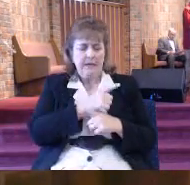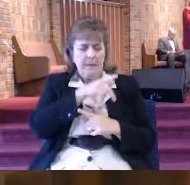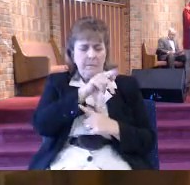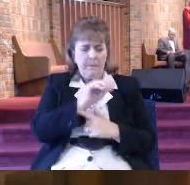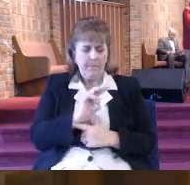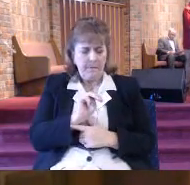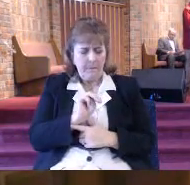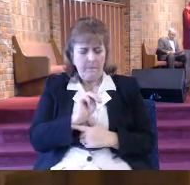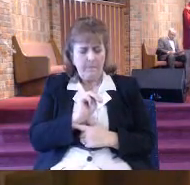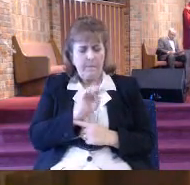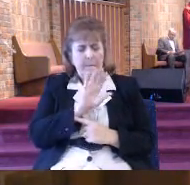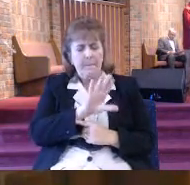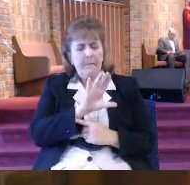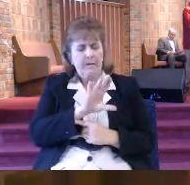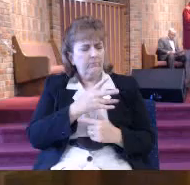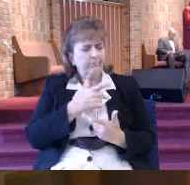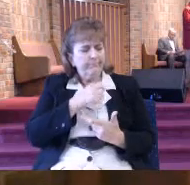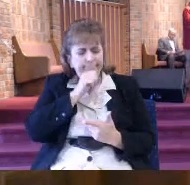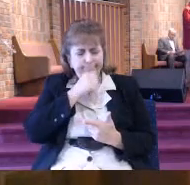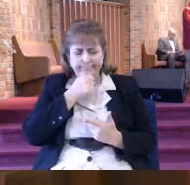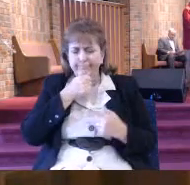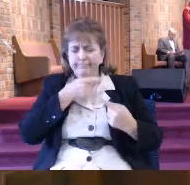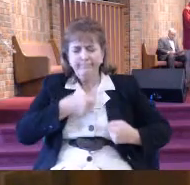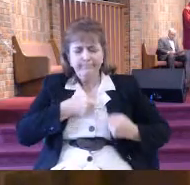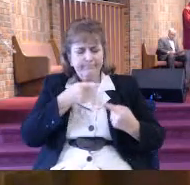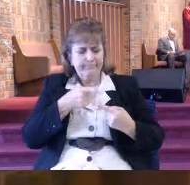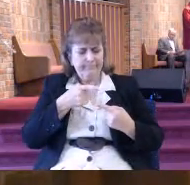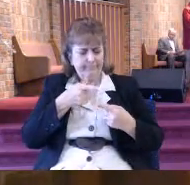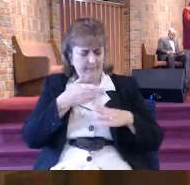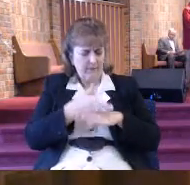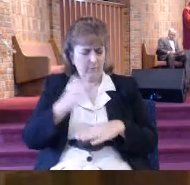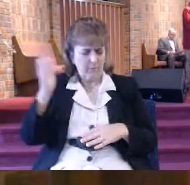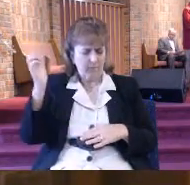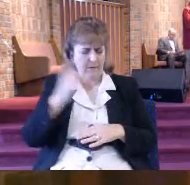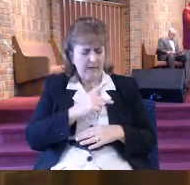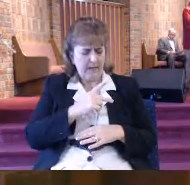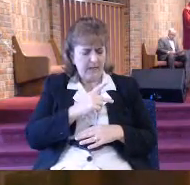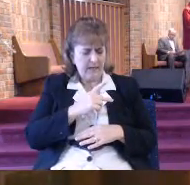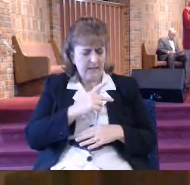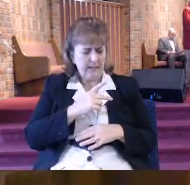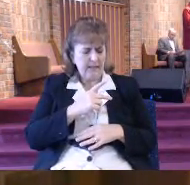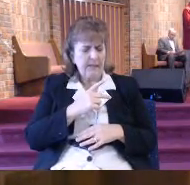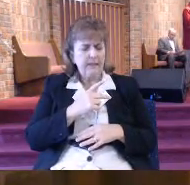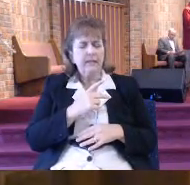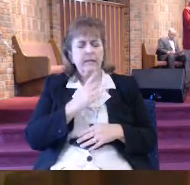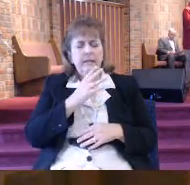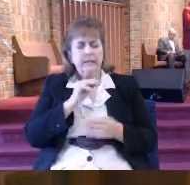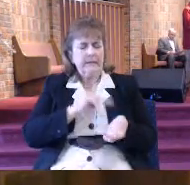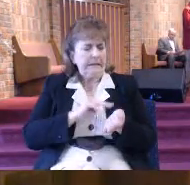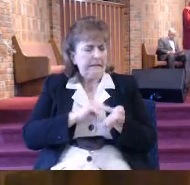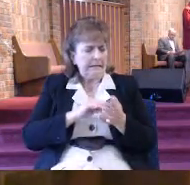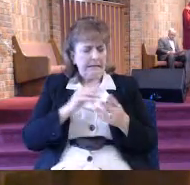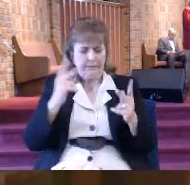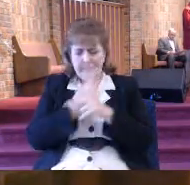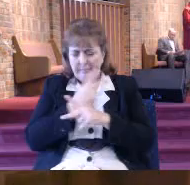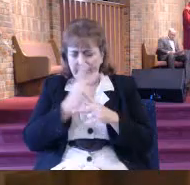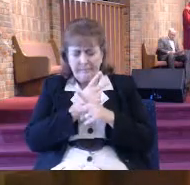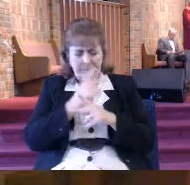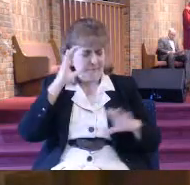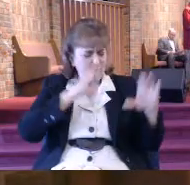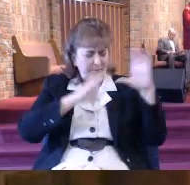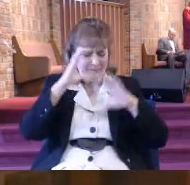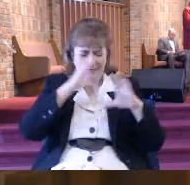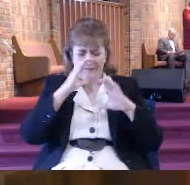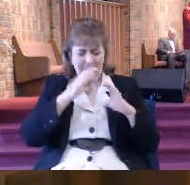to struggle after returning from a trip, and as the doctors are searching and trying to discover what